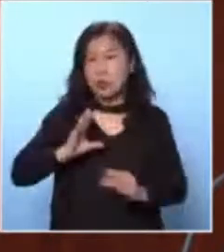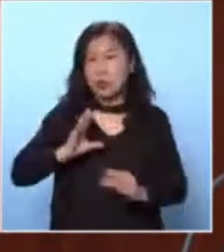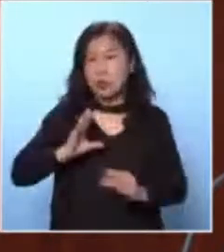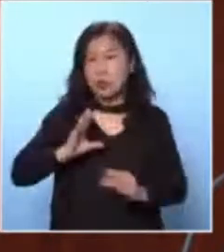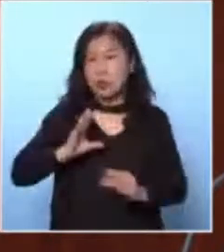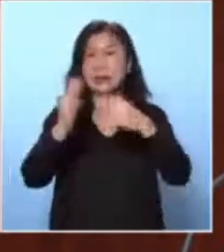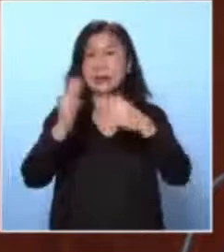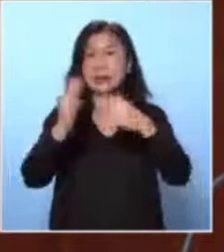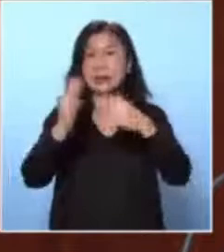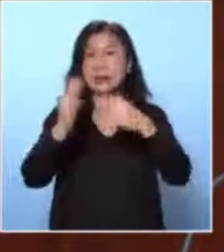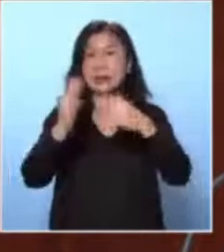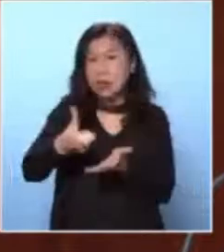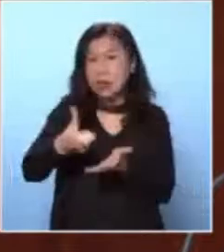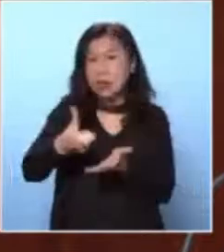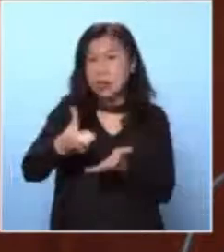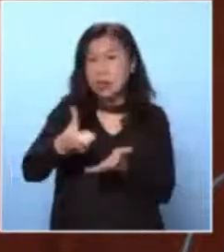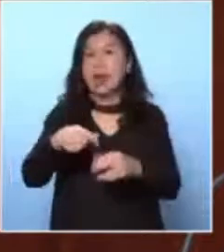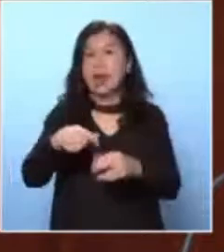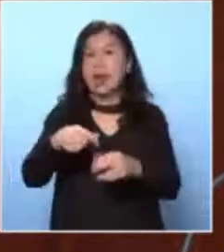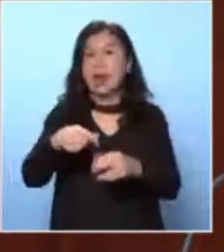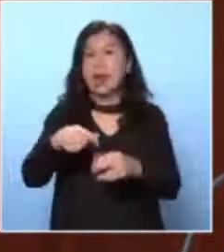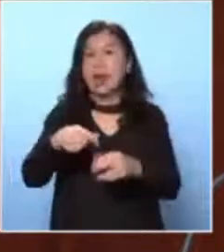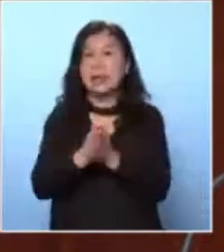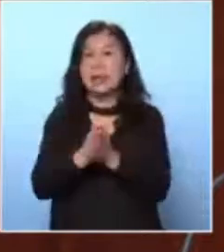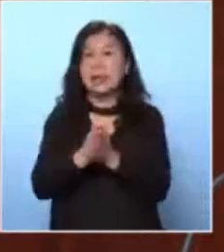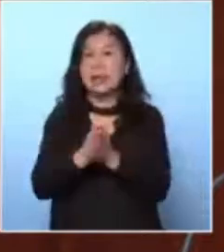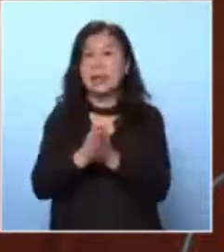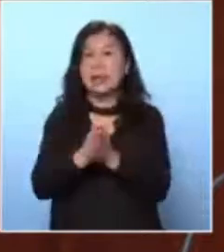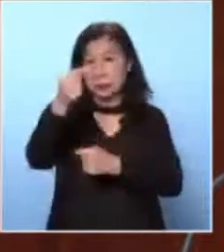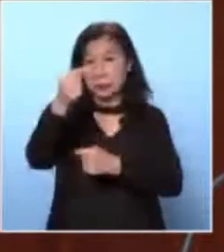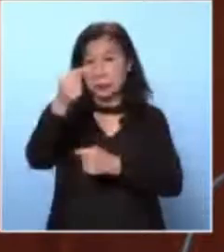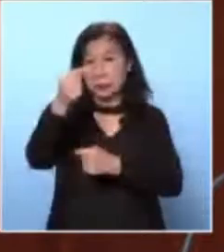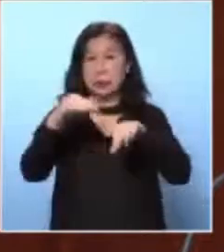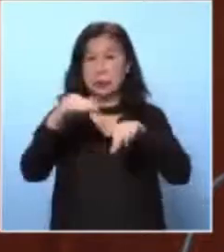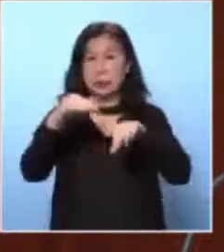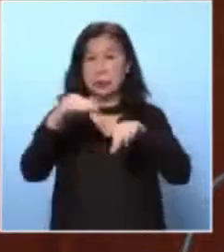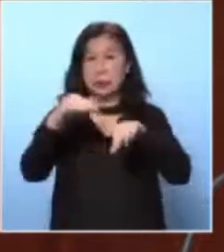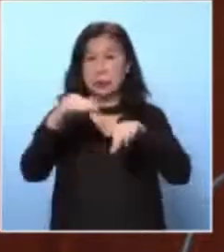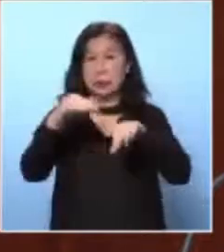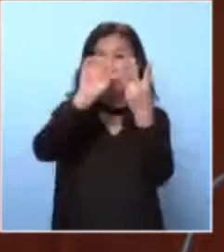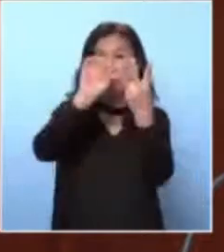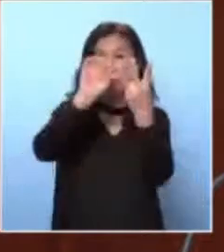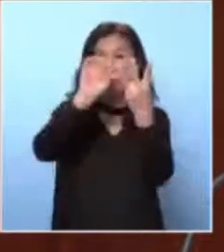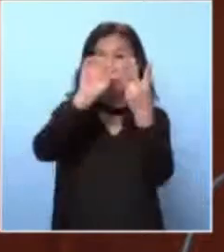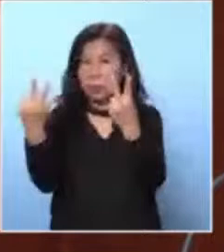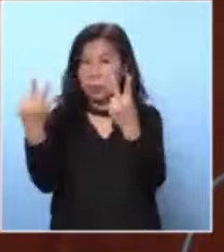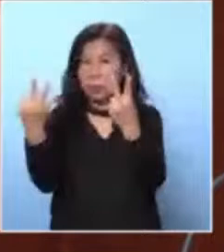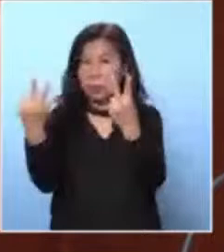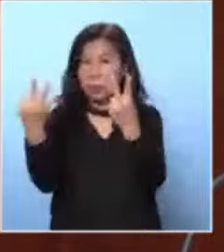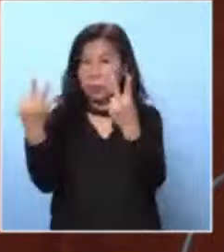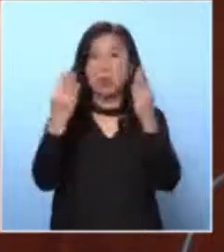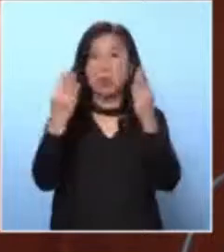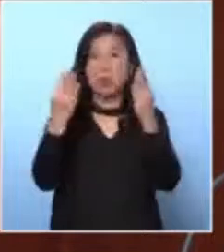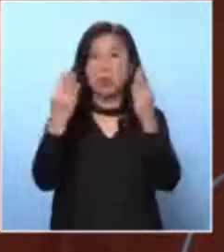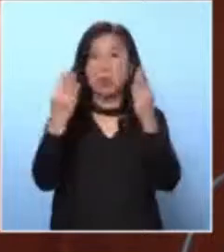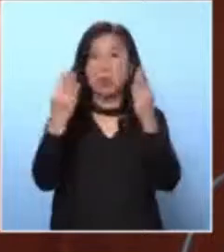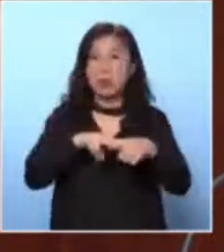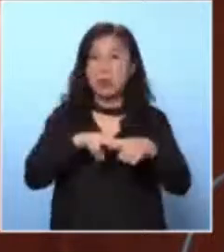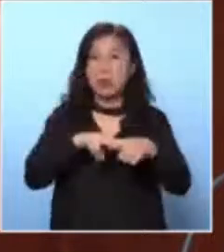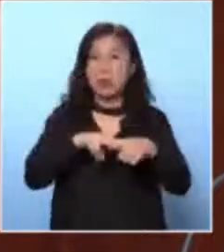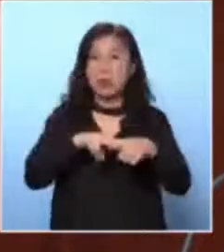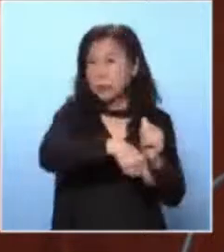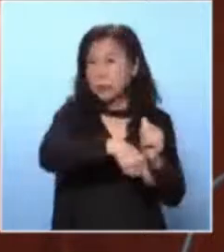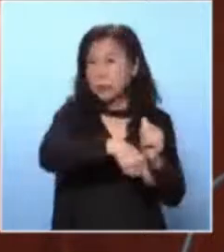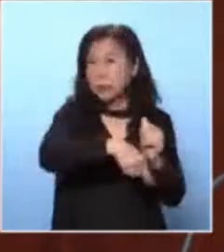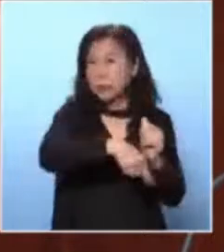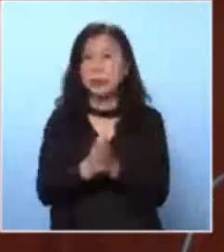launched. Starting from 2023 to 24, 3 sites will be put up for tender for private developers to